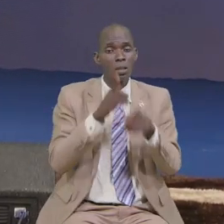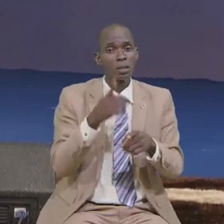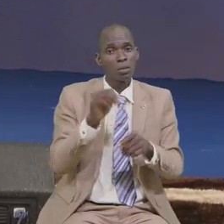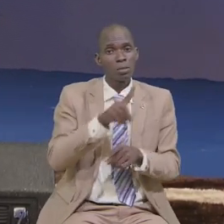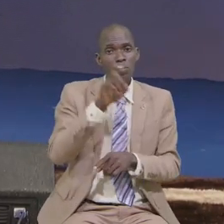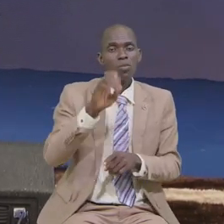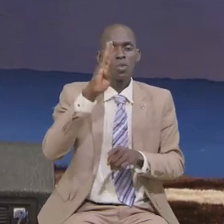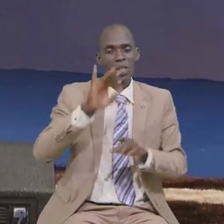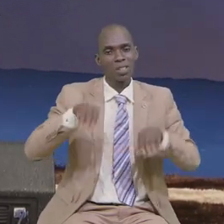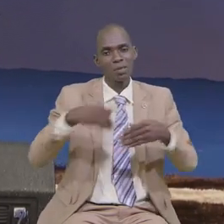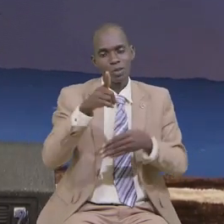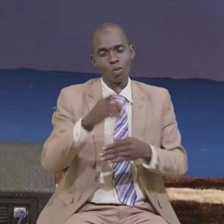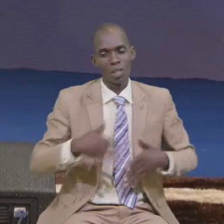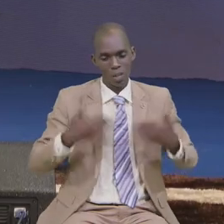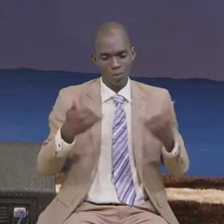your life tonight.